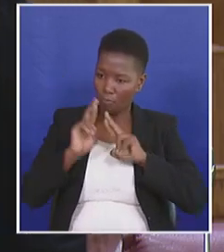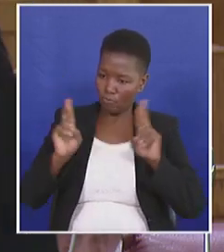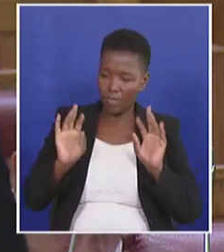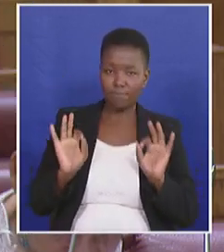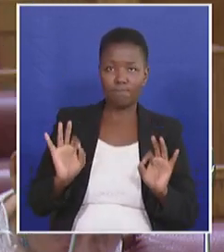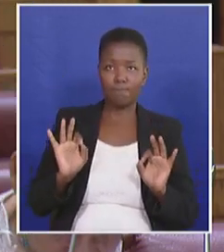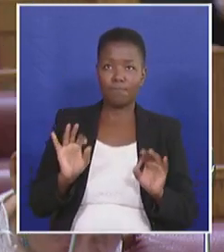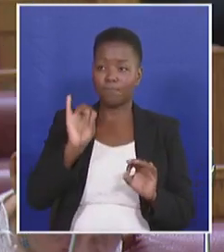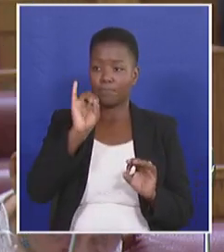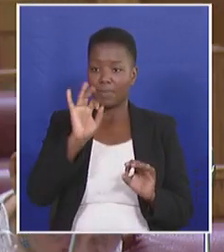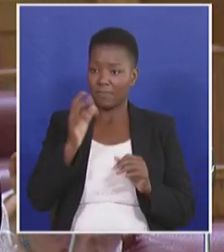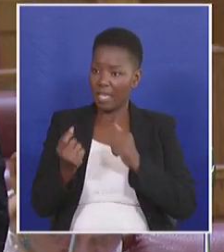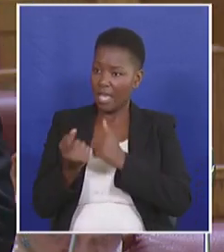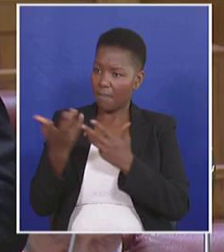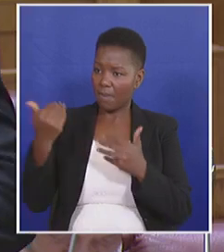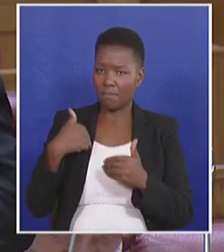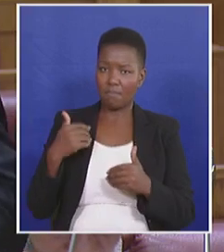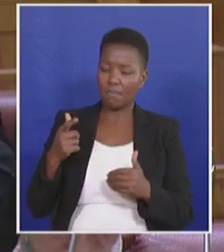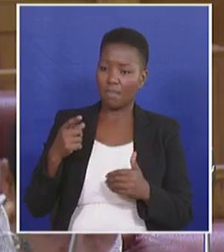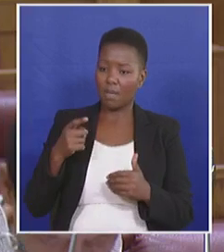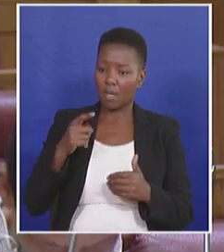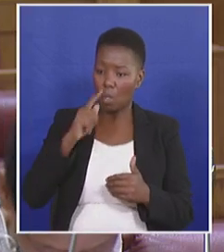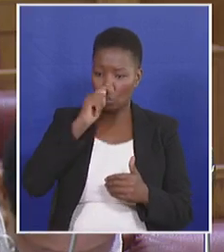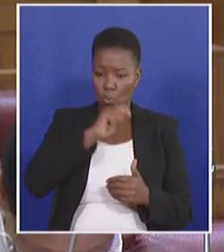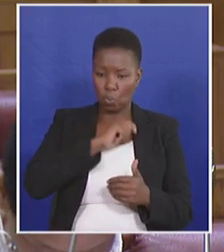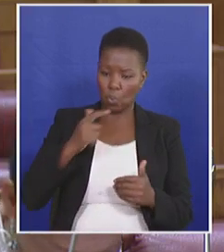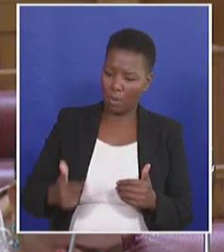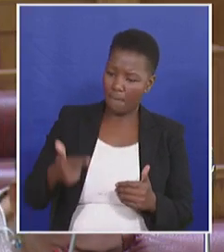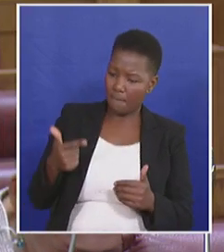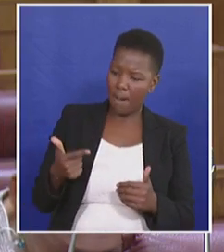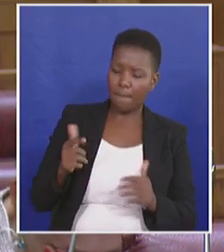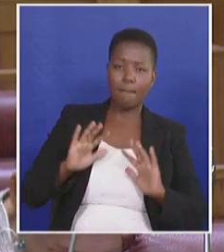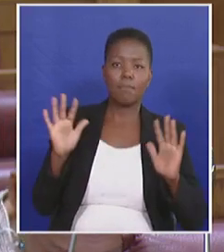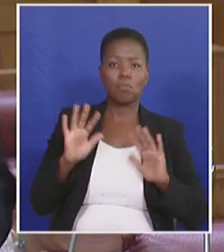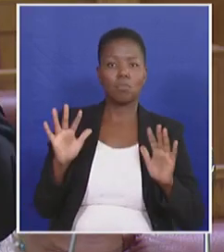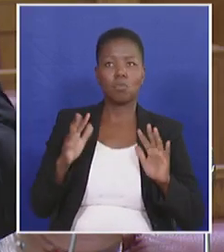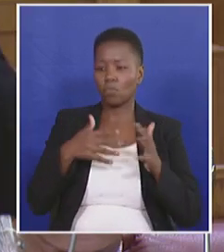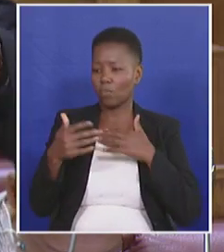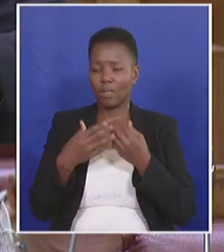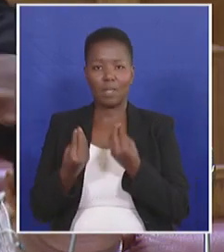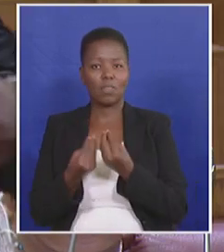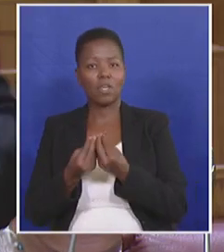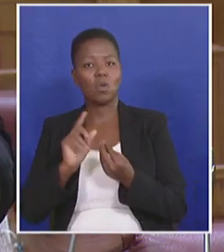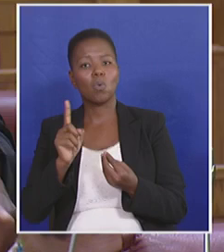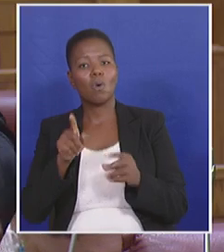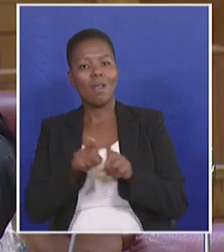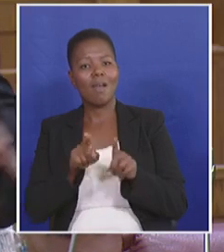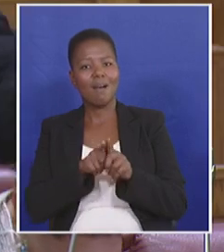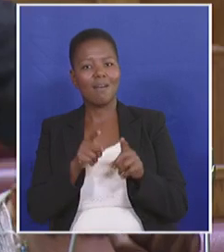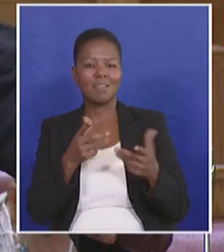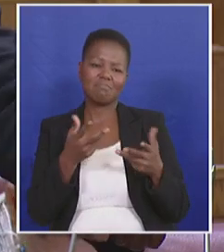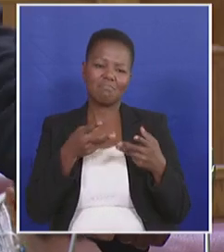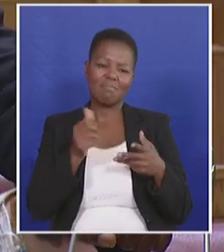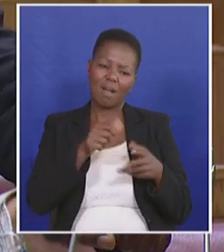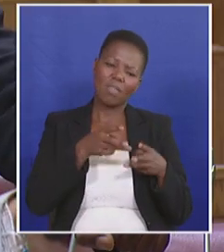situation, I'm not going to use live ammunition, I'm not going to use any other thing and so on. I'm going to use non-lethal methods